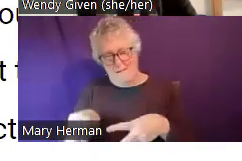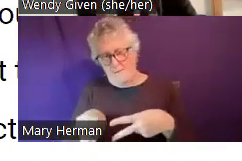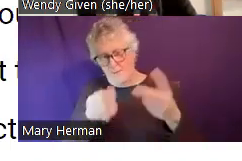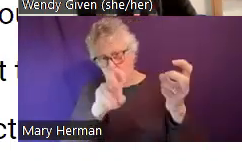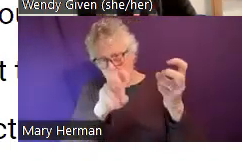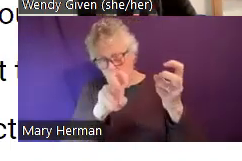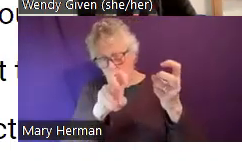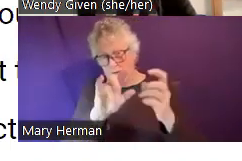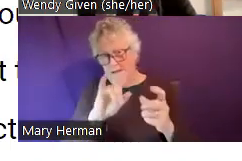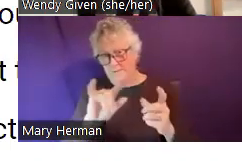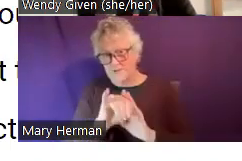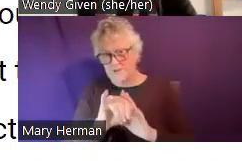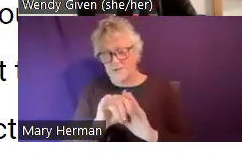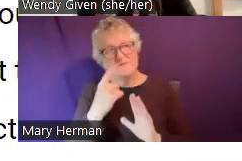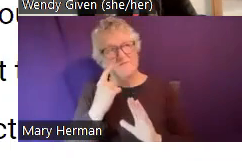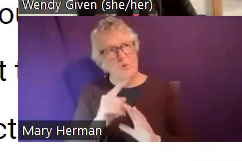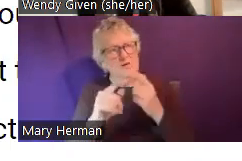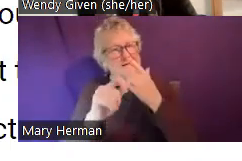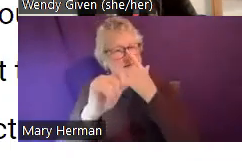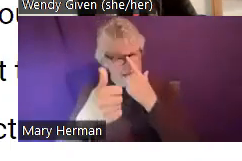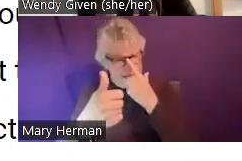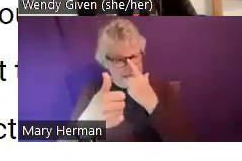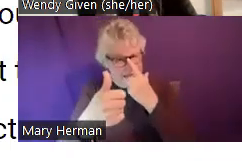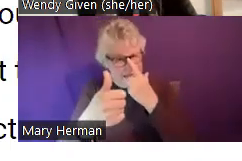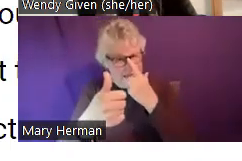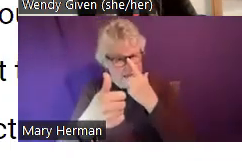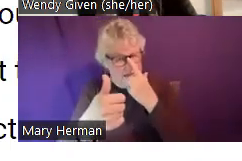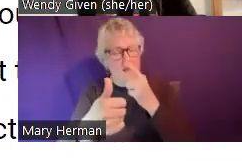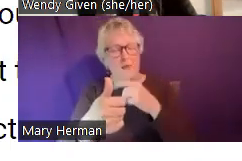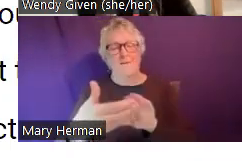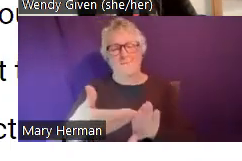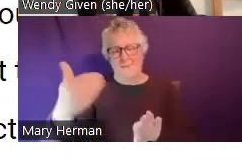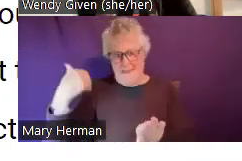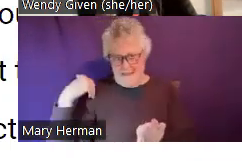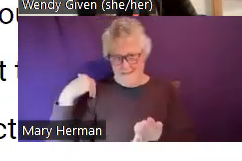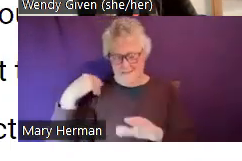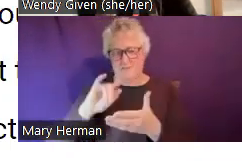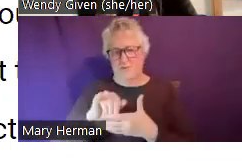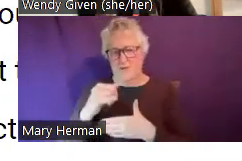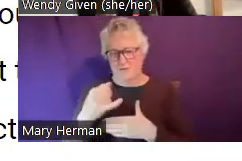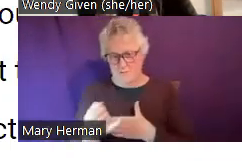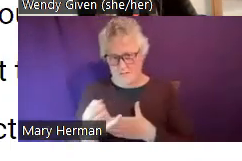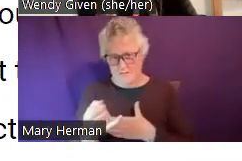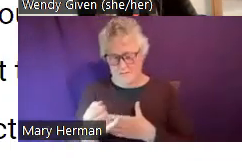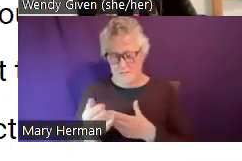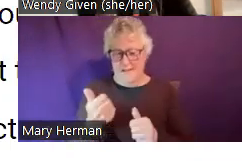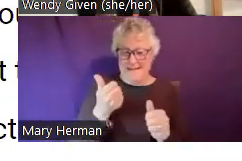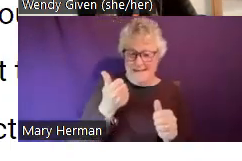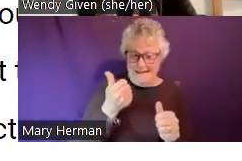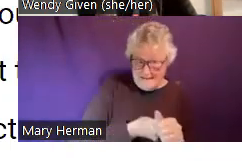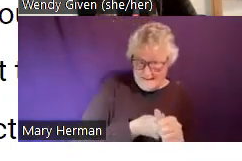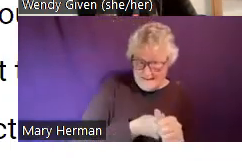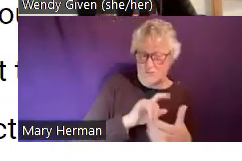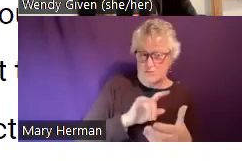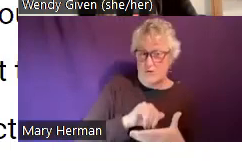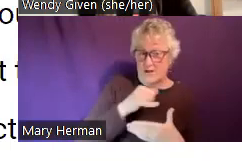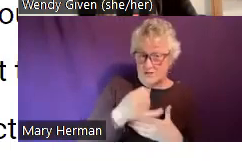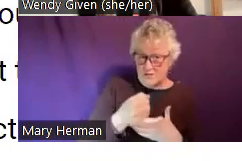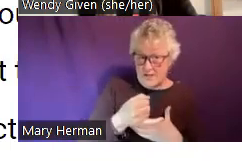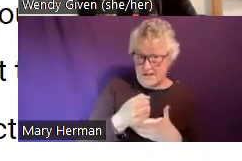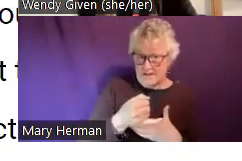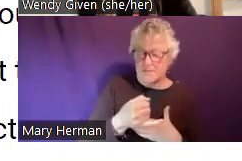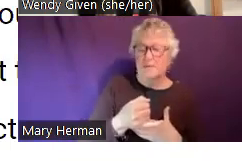images for 10 past projects. Each project will give you an opportunity to include